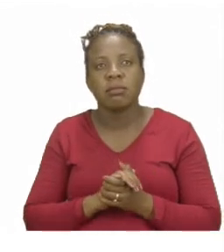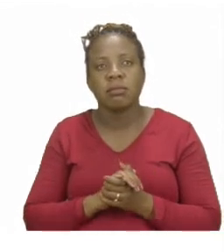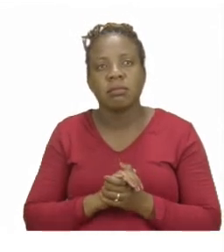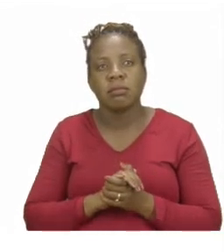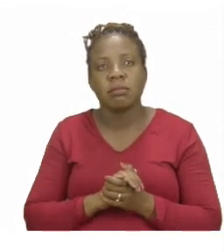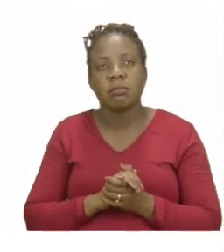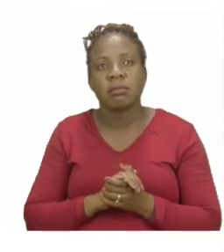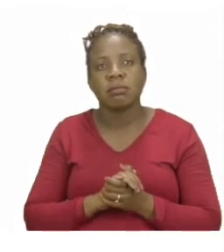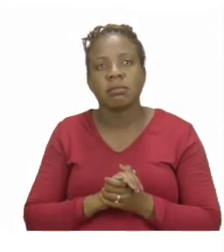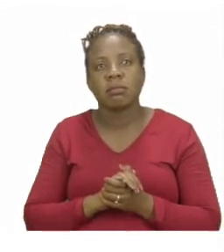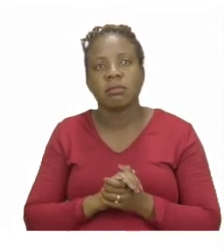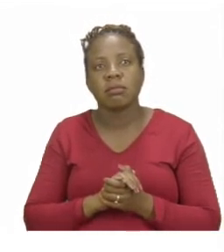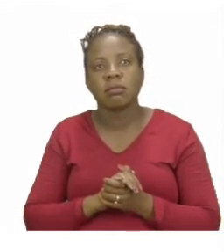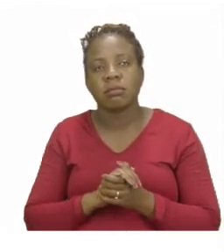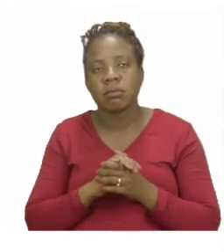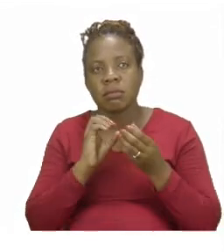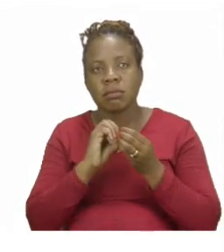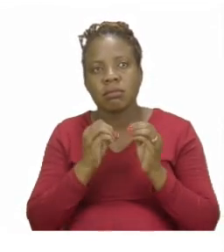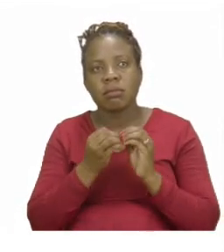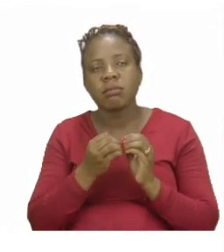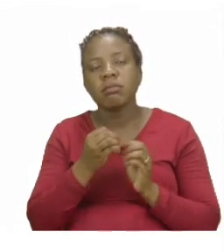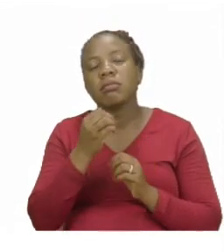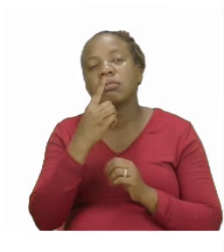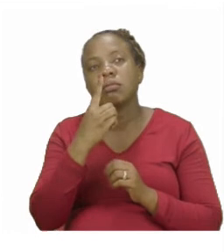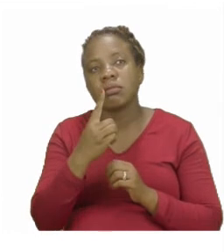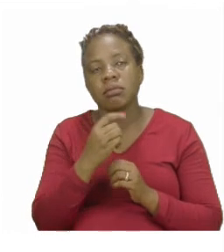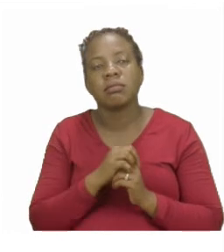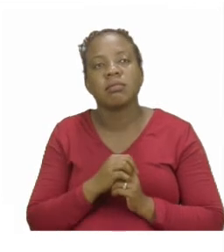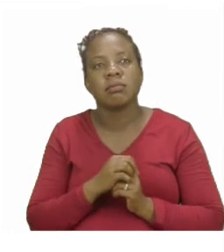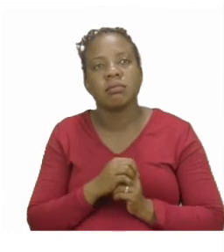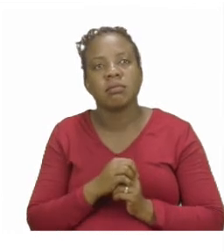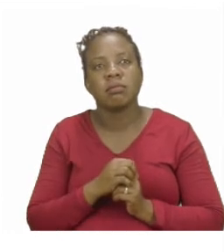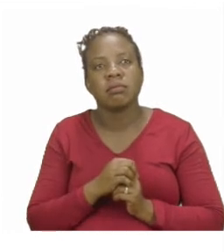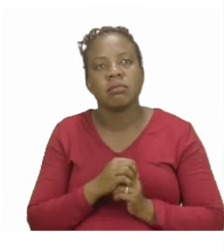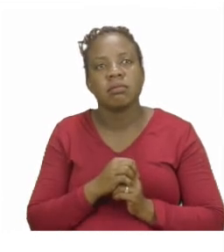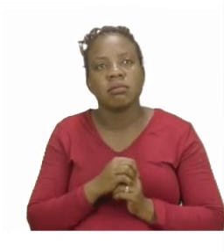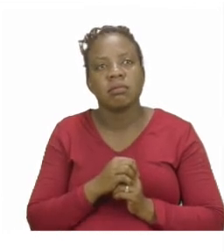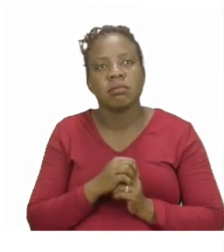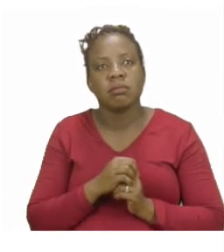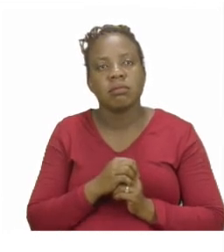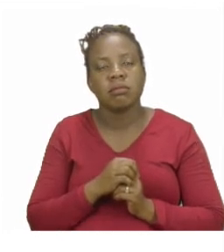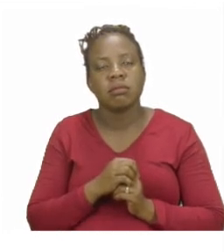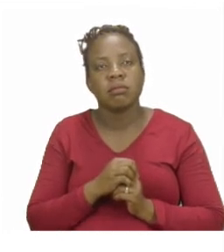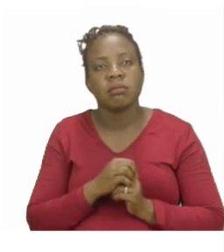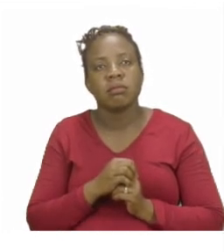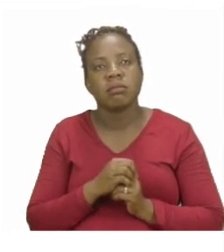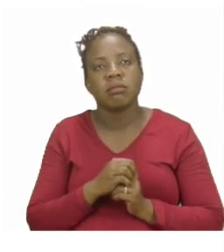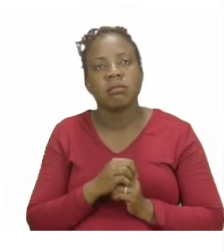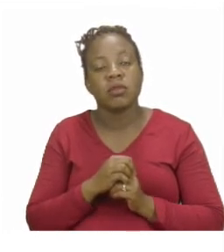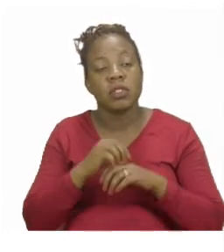question, we have to calculate the following. Number 1, the